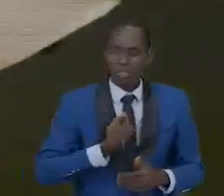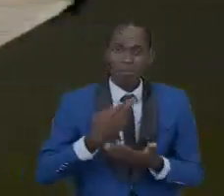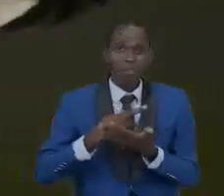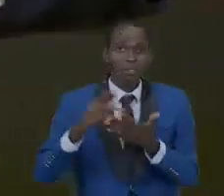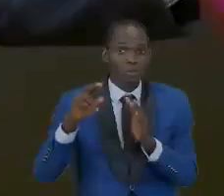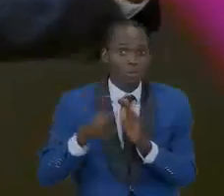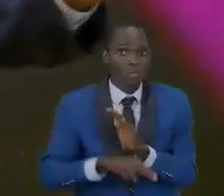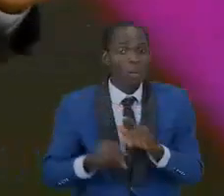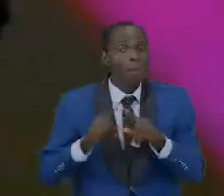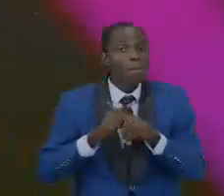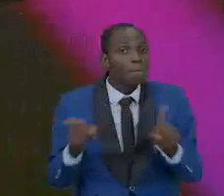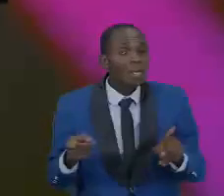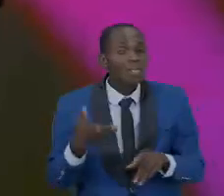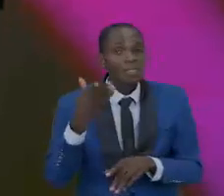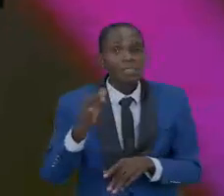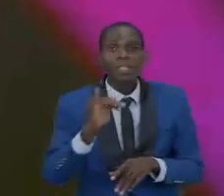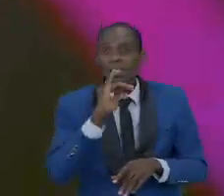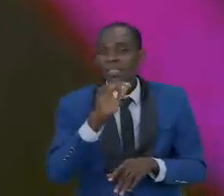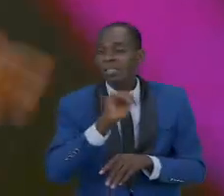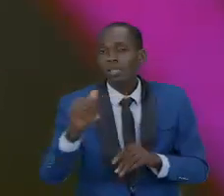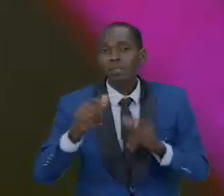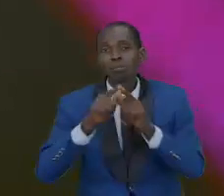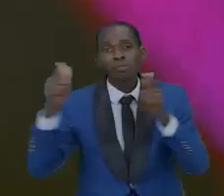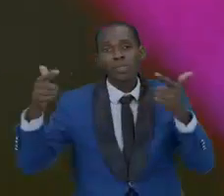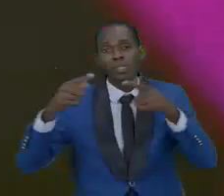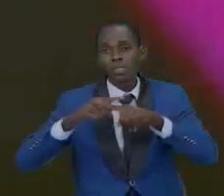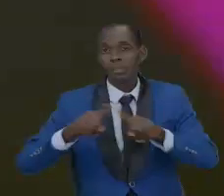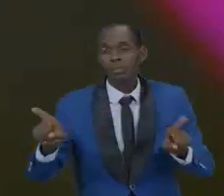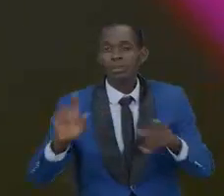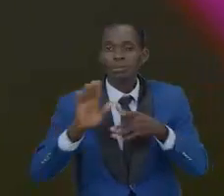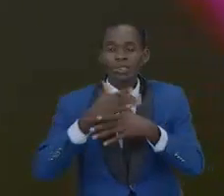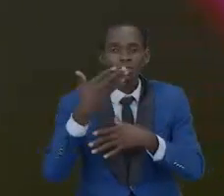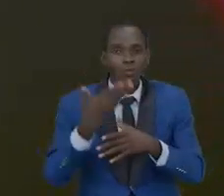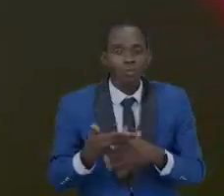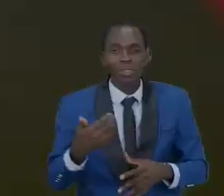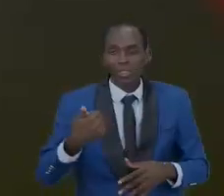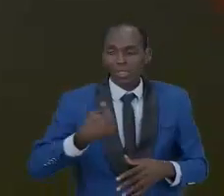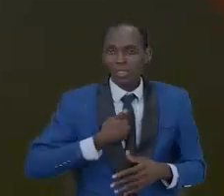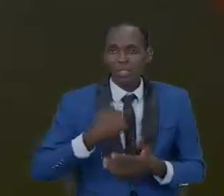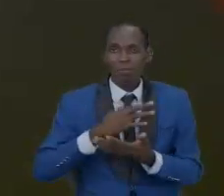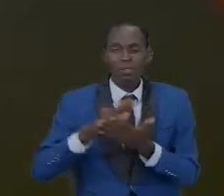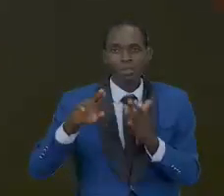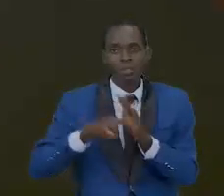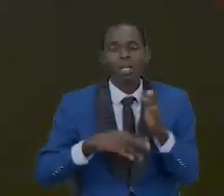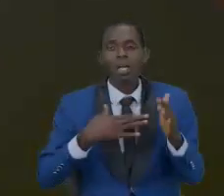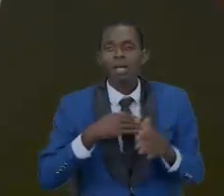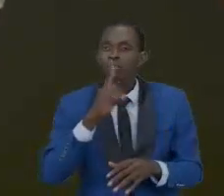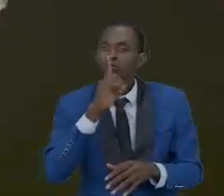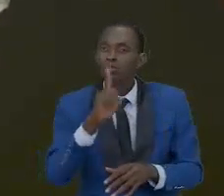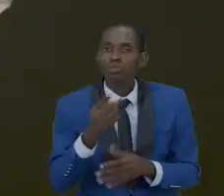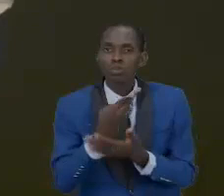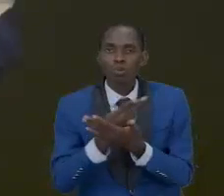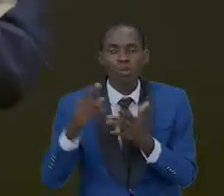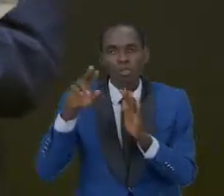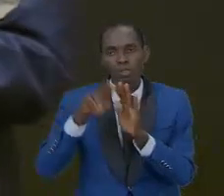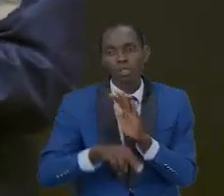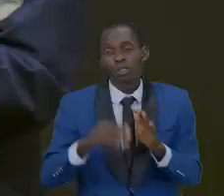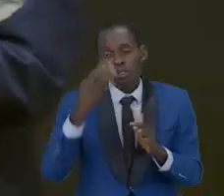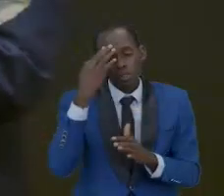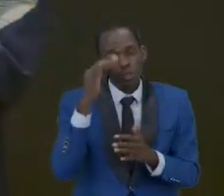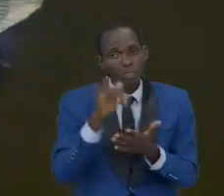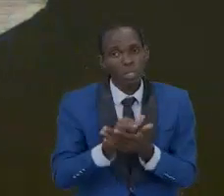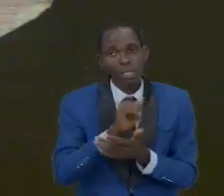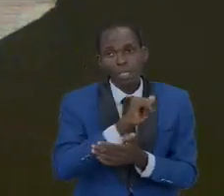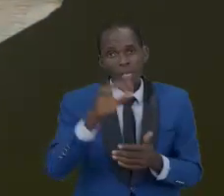there is a gulf between self-righteousness and true godliness knowing that a man is not